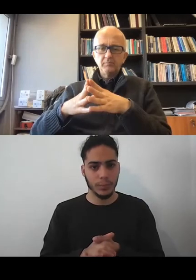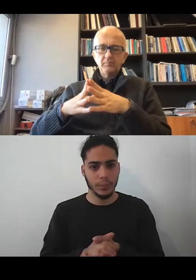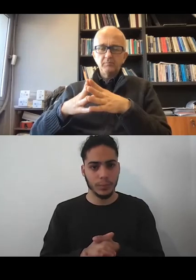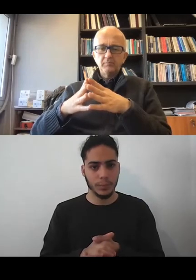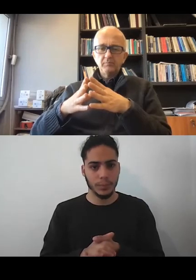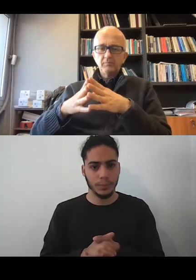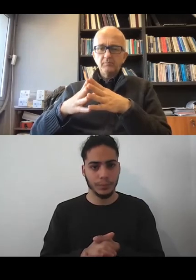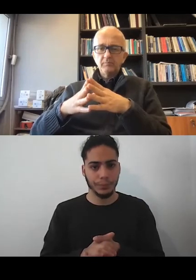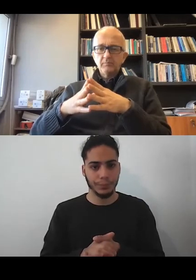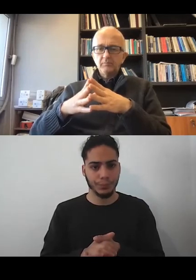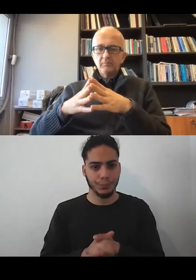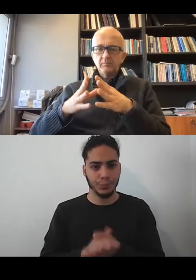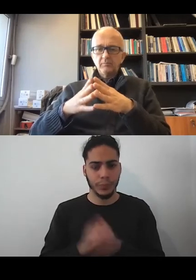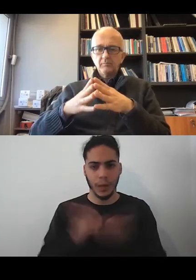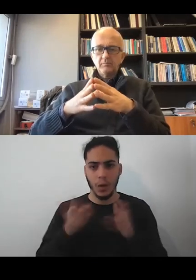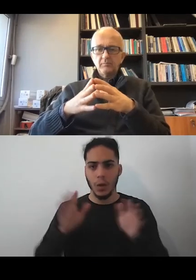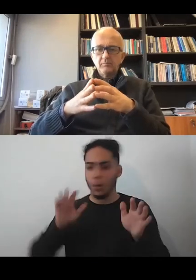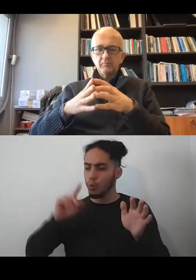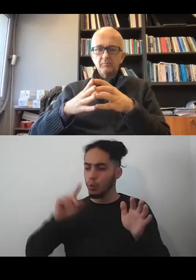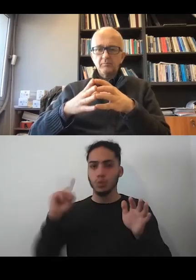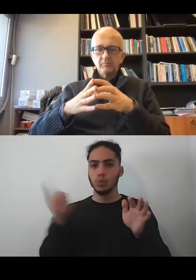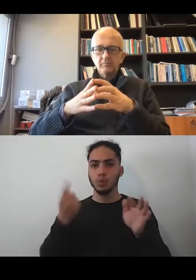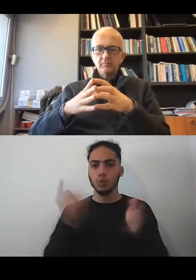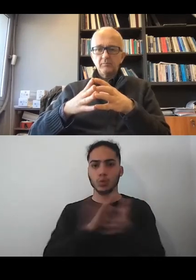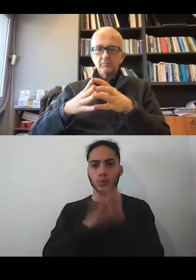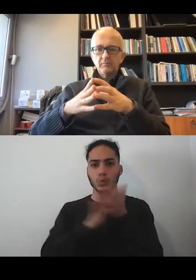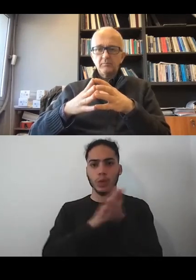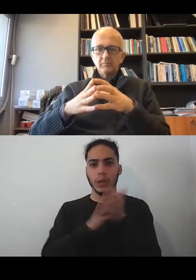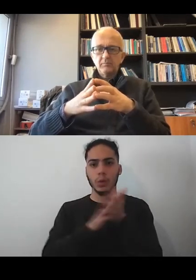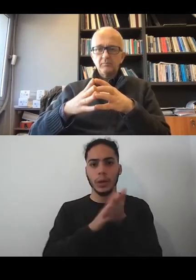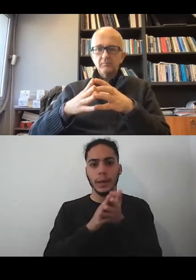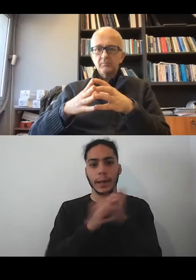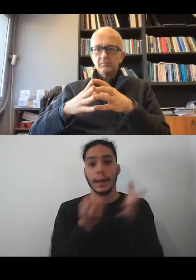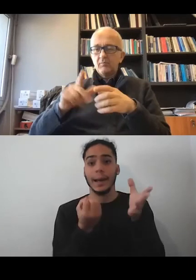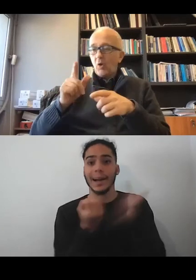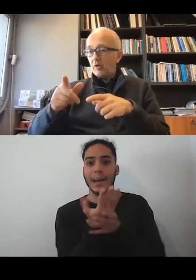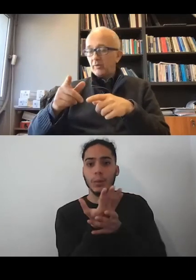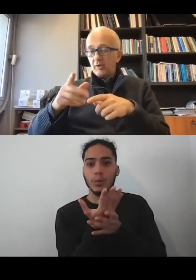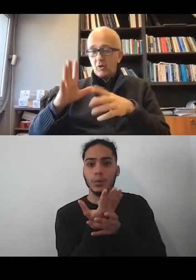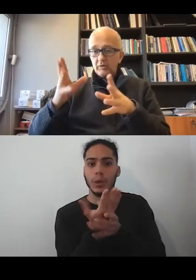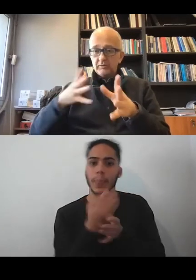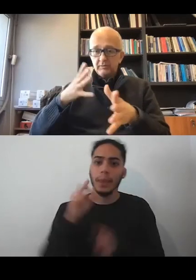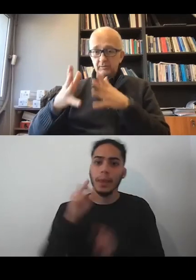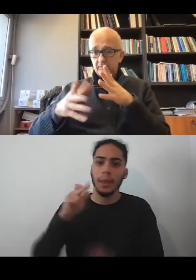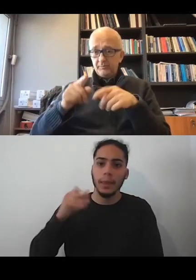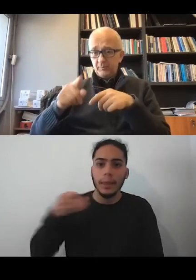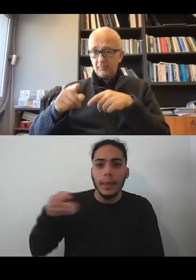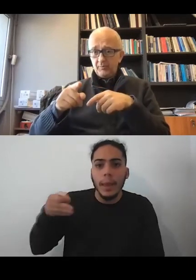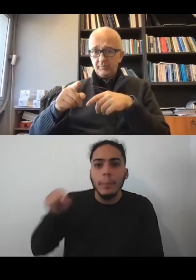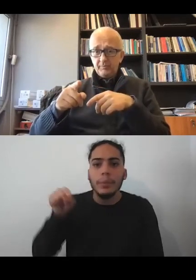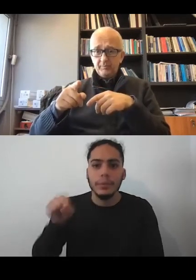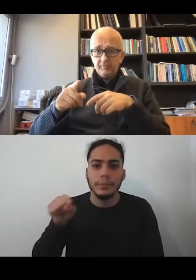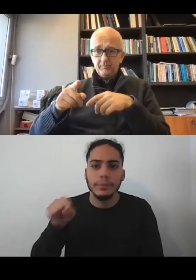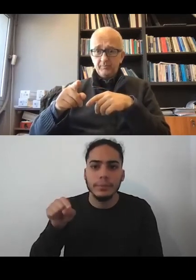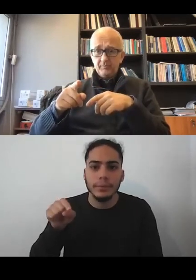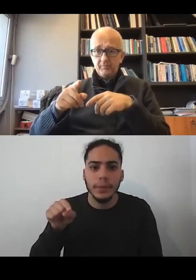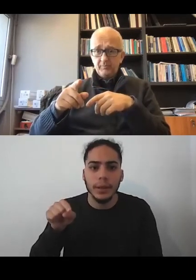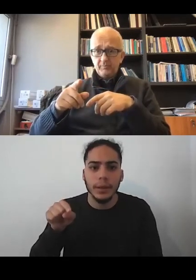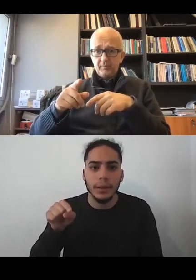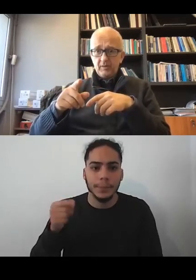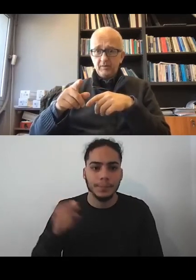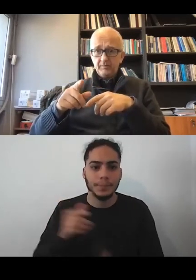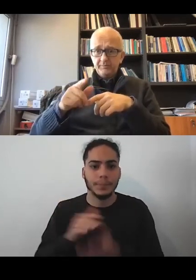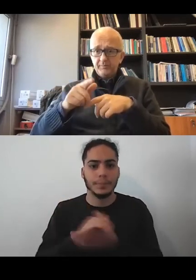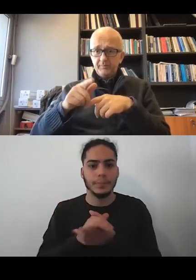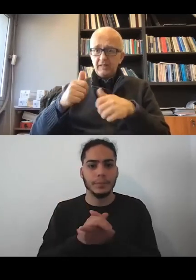So all the gestures are created on this application, the Virtual Sign Studio